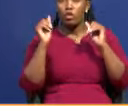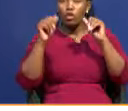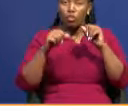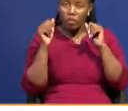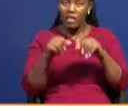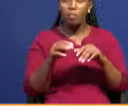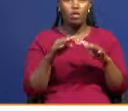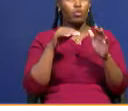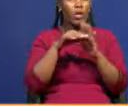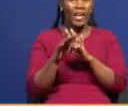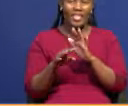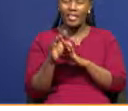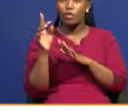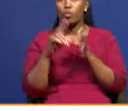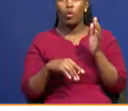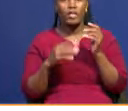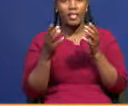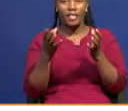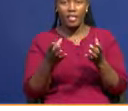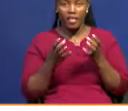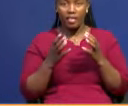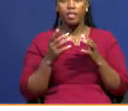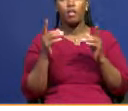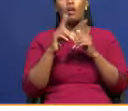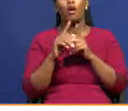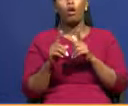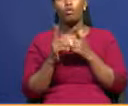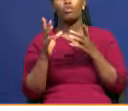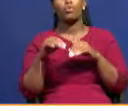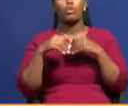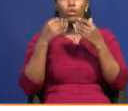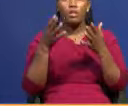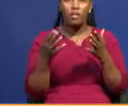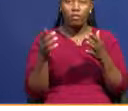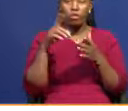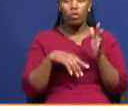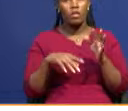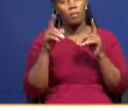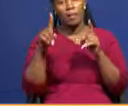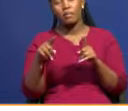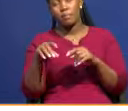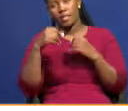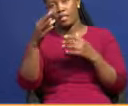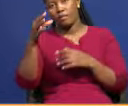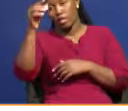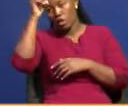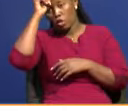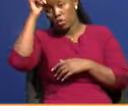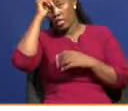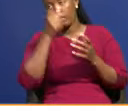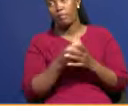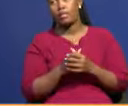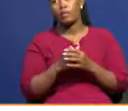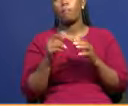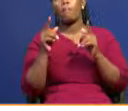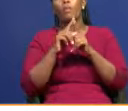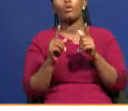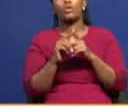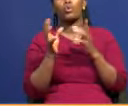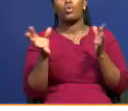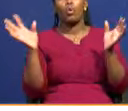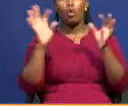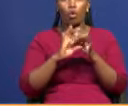what they need to afford, but again give to what needs to go to the government. Okay. I'll combine this, Abdi, with what you asked me